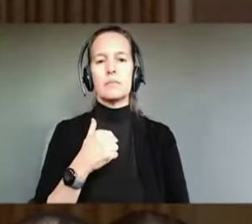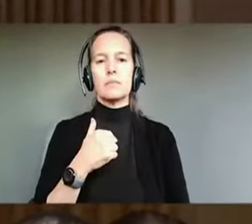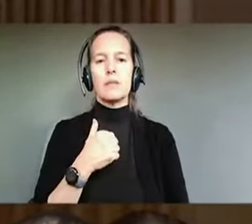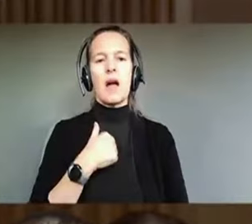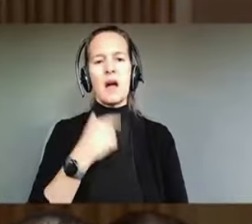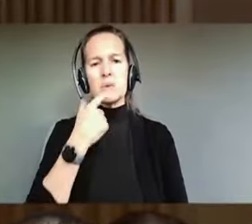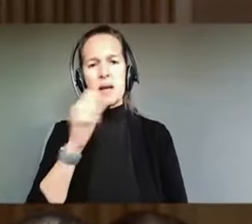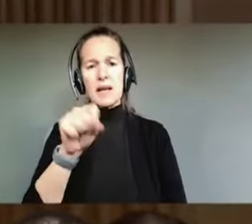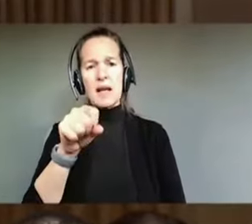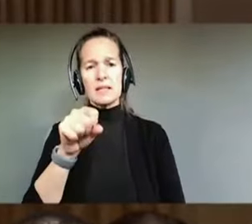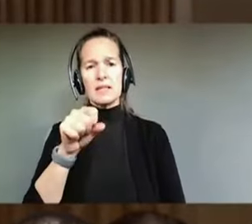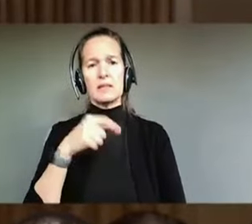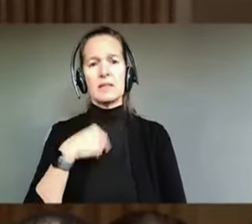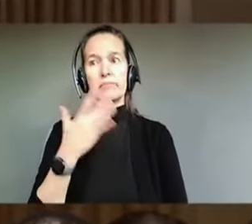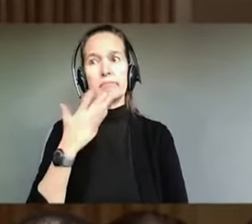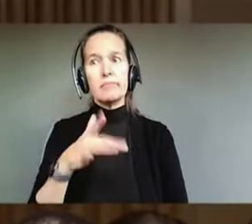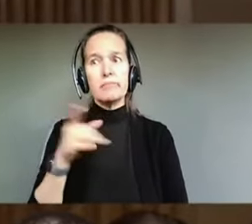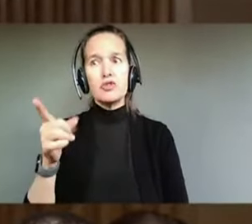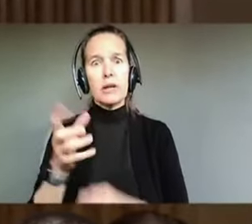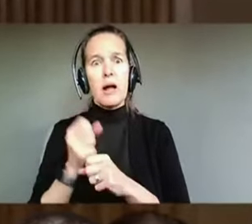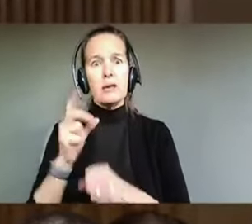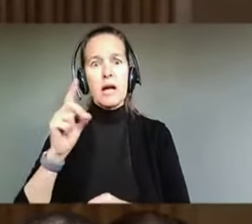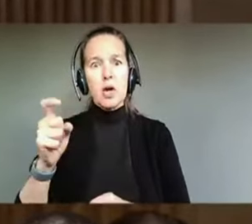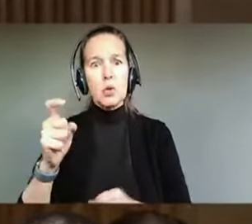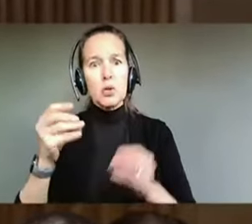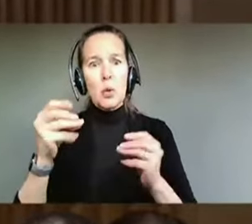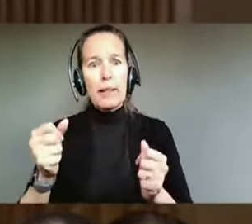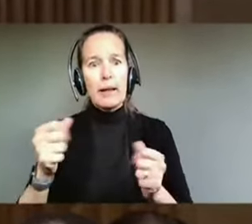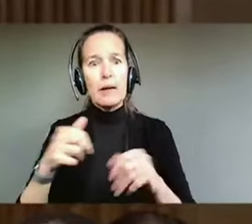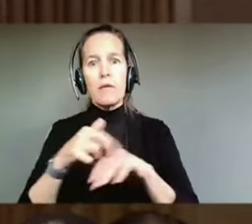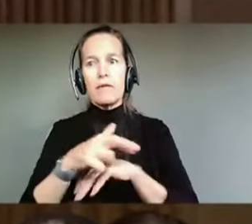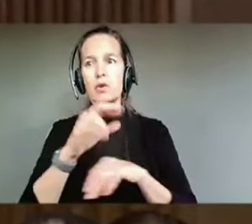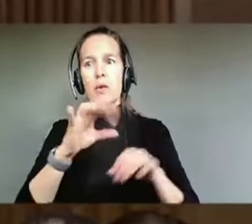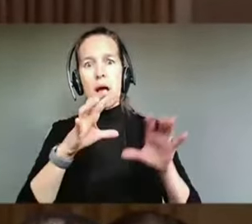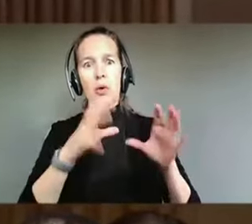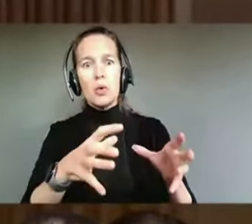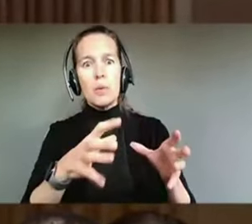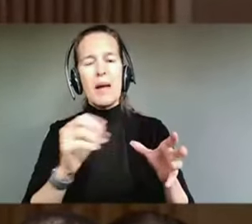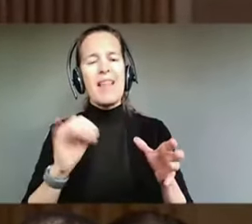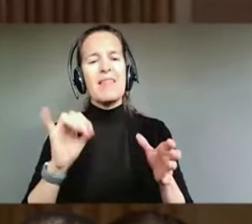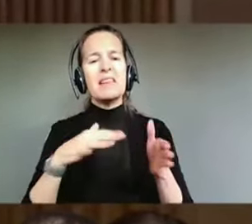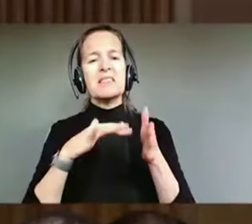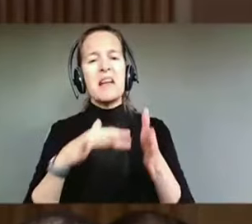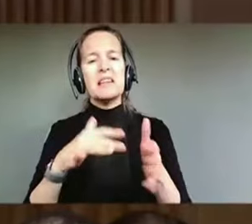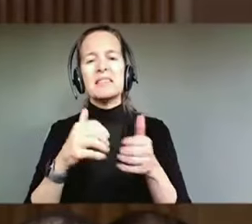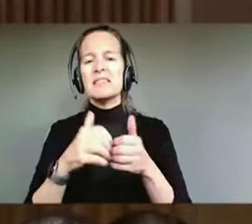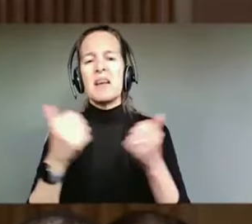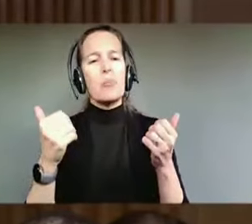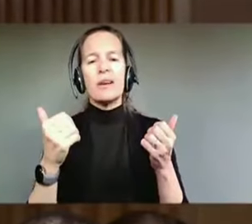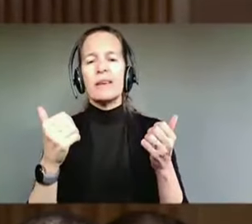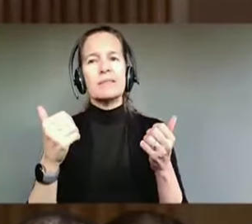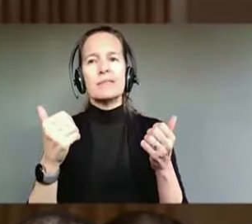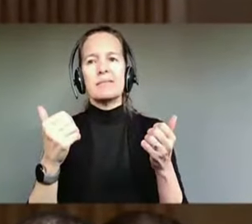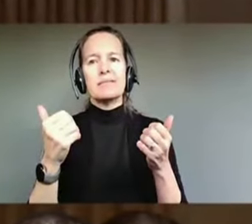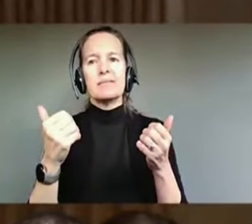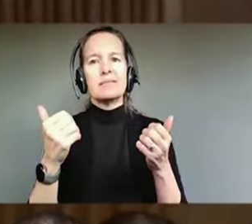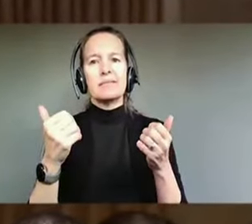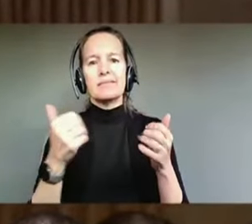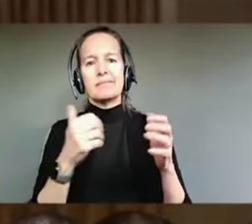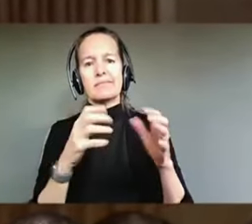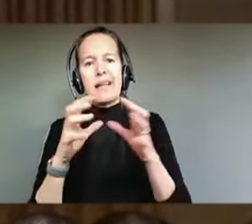quickly and got referred into this group. And the study is just separate. It's informational. It's its own entity. But the